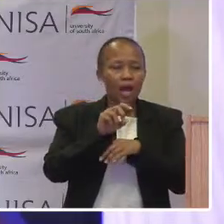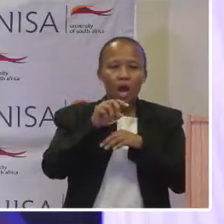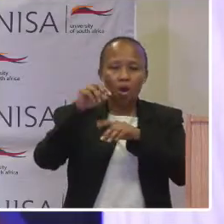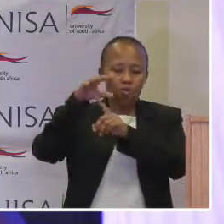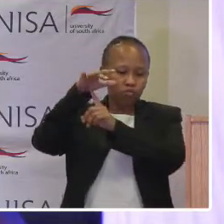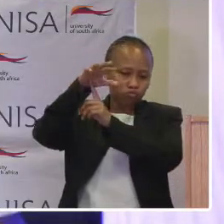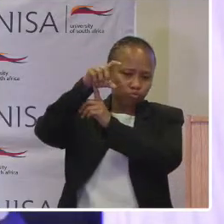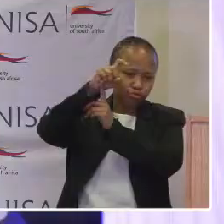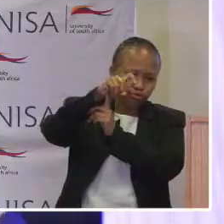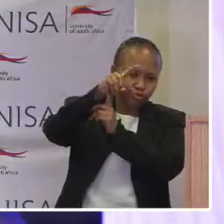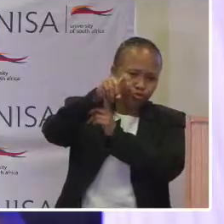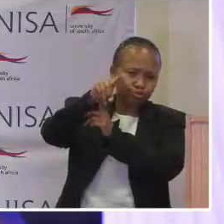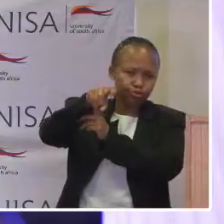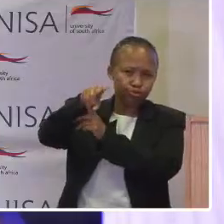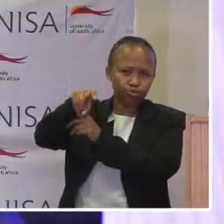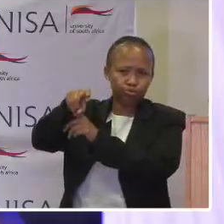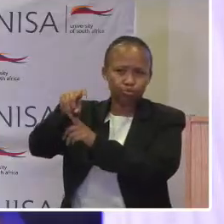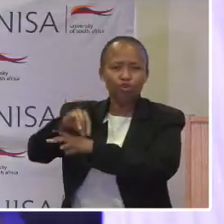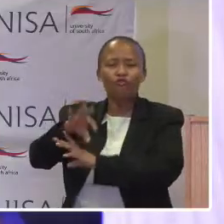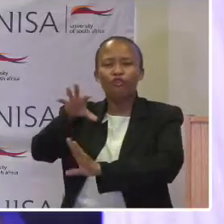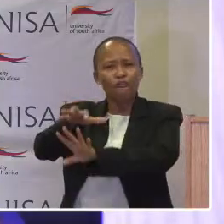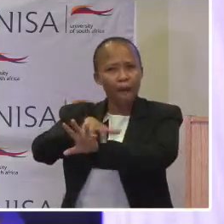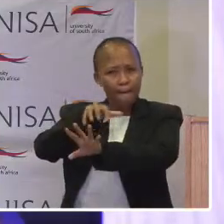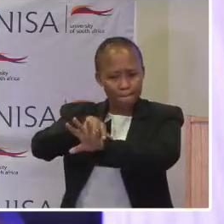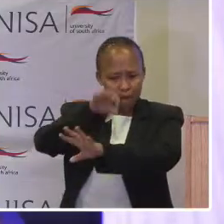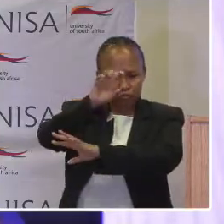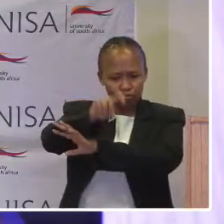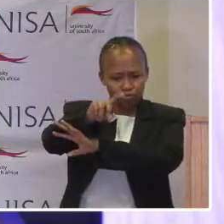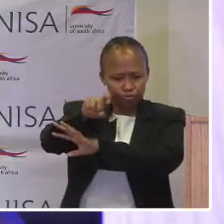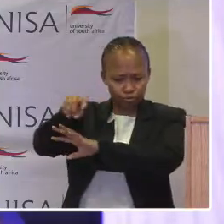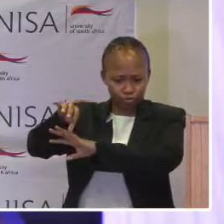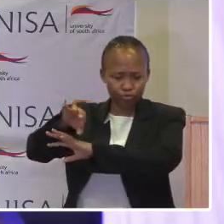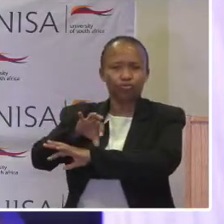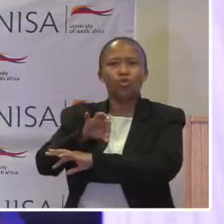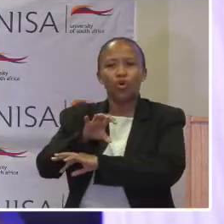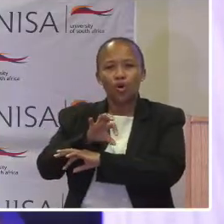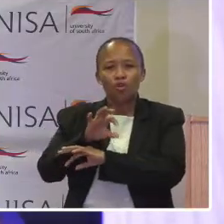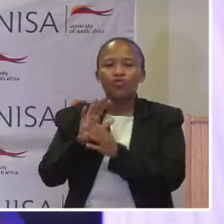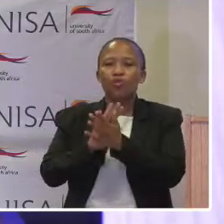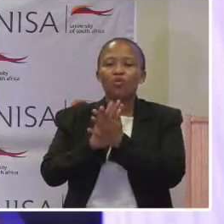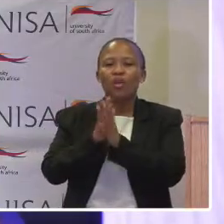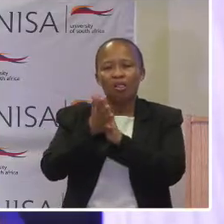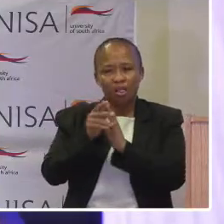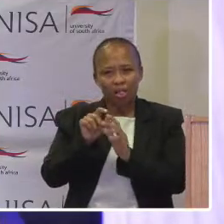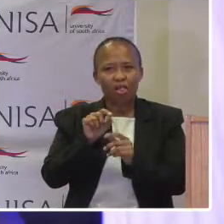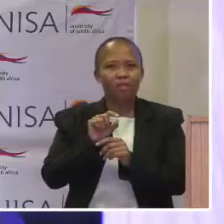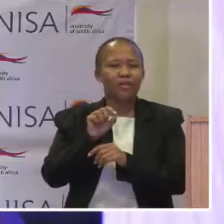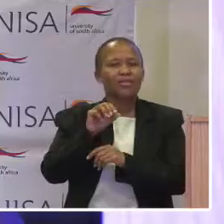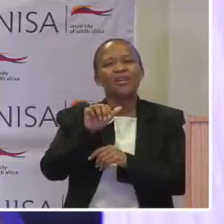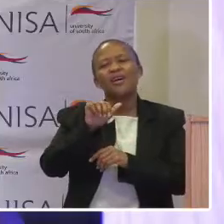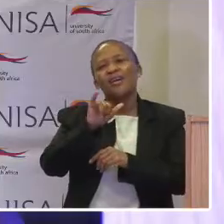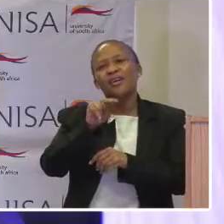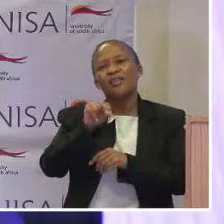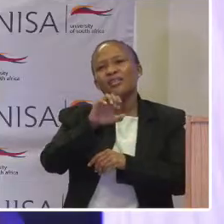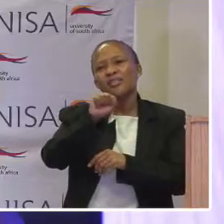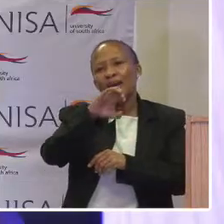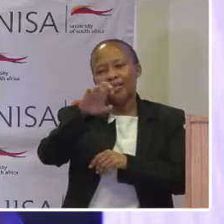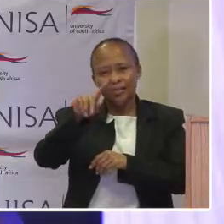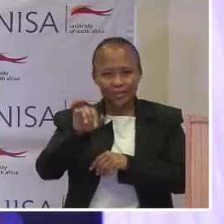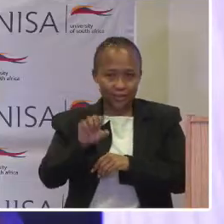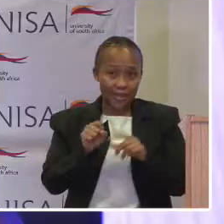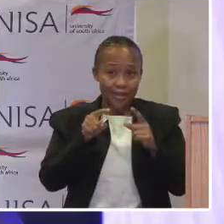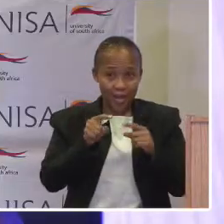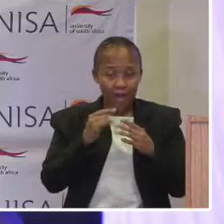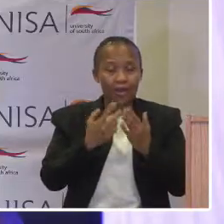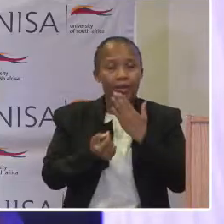that. That is what we need for farming in South Africa and the rest of the continent. That sits within the framework of